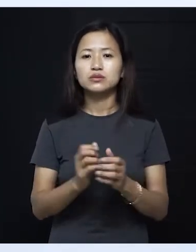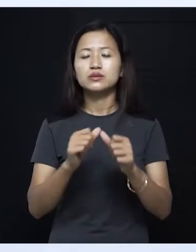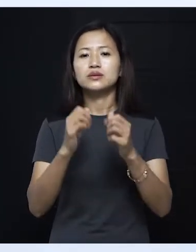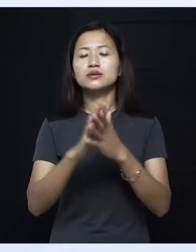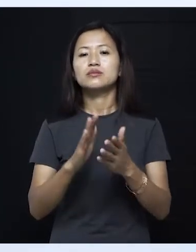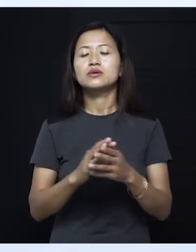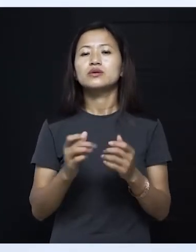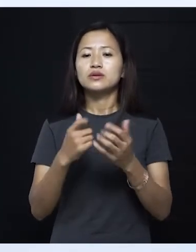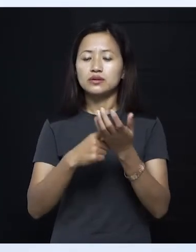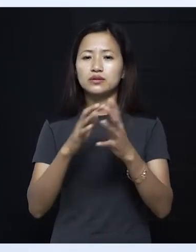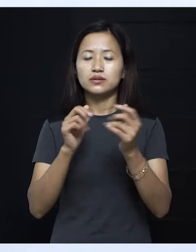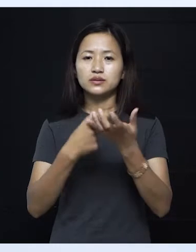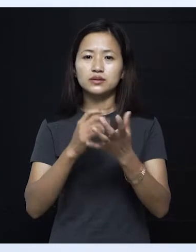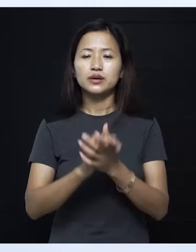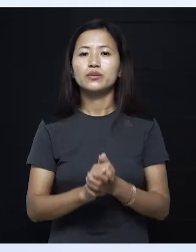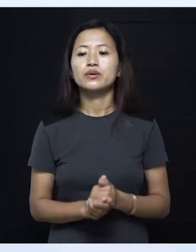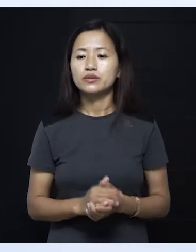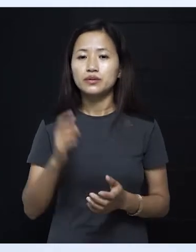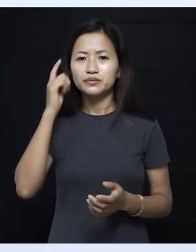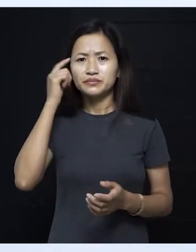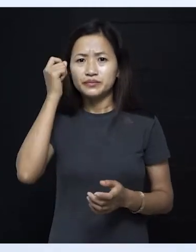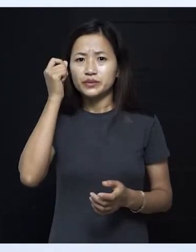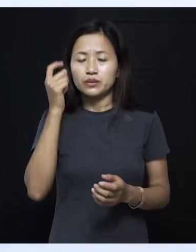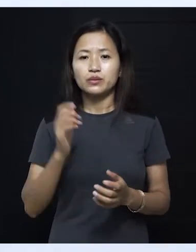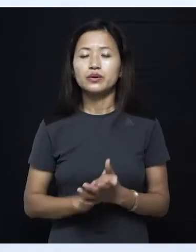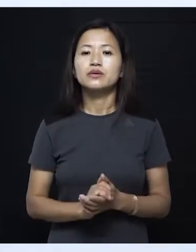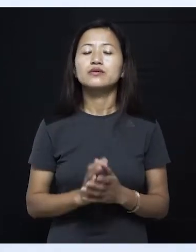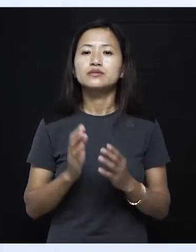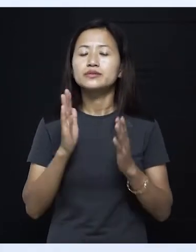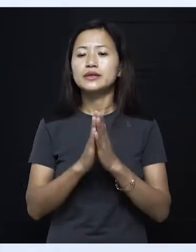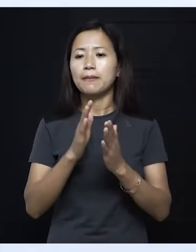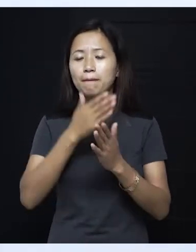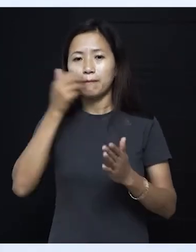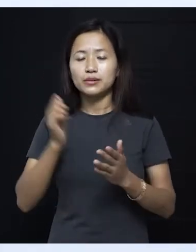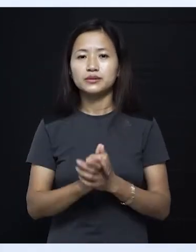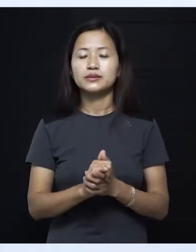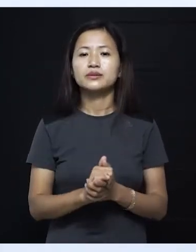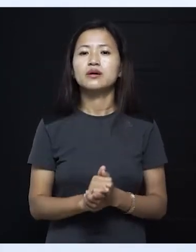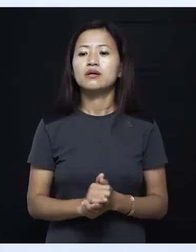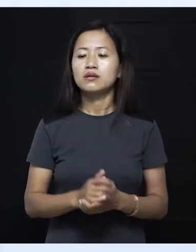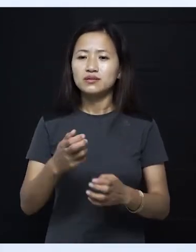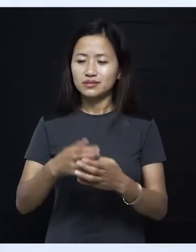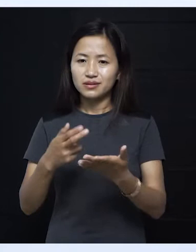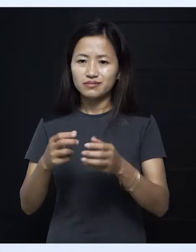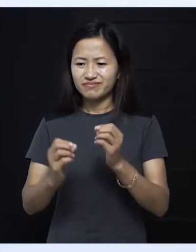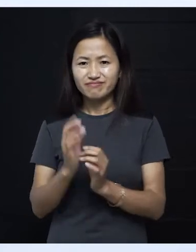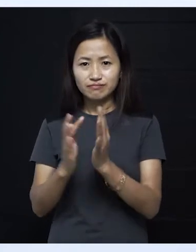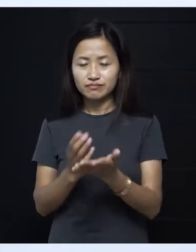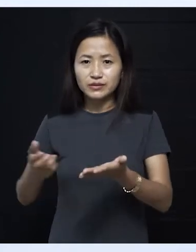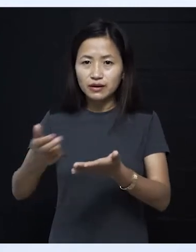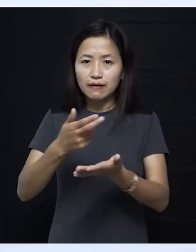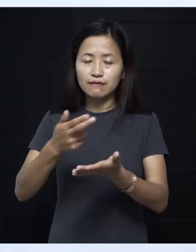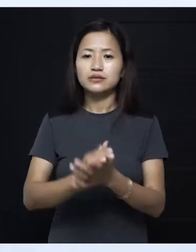those changes, like what they are supposed to do, okay, in order to get better result, better harvest and so on.